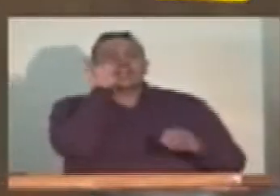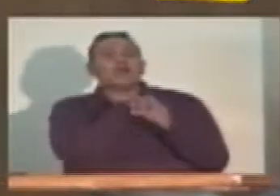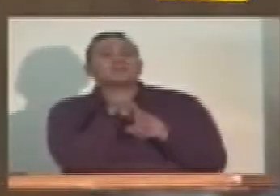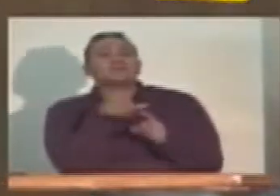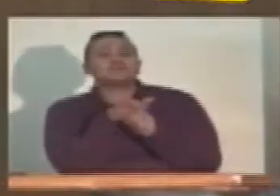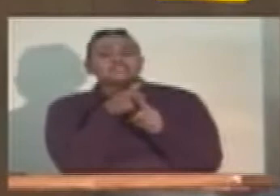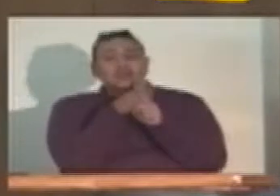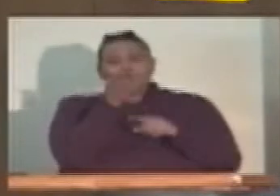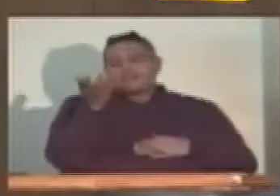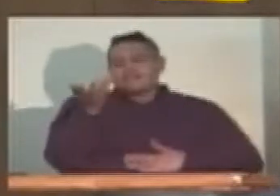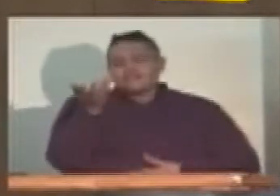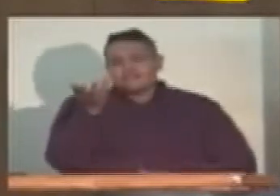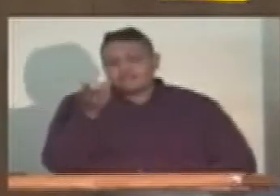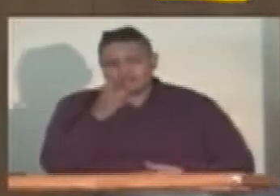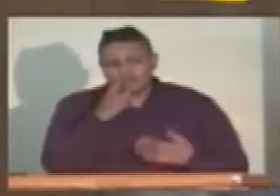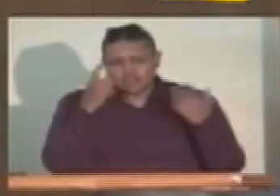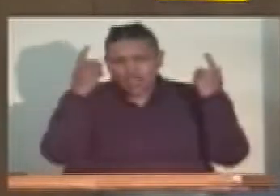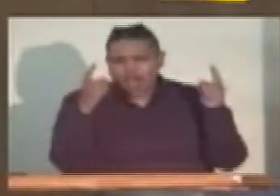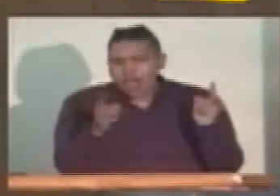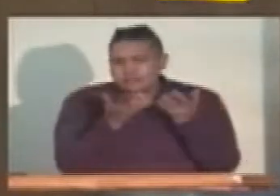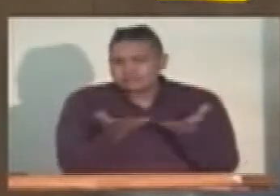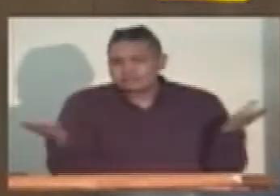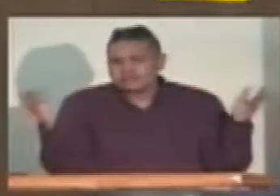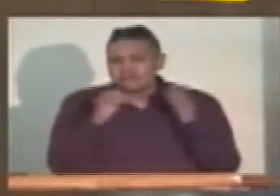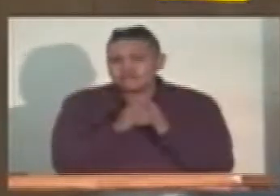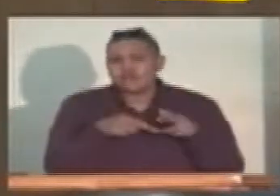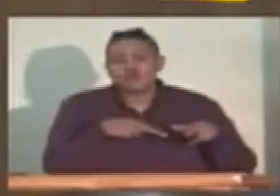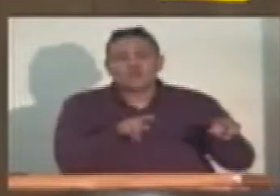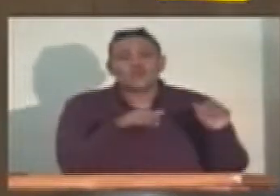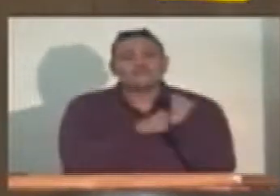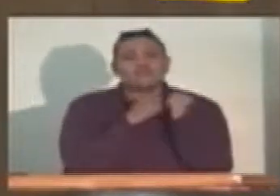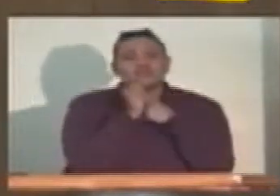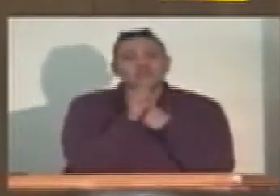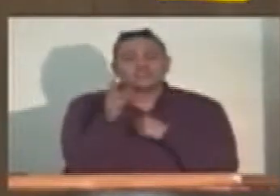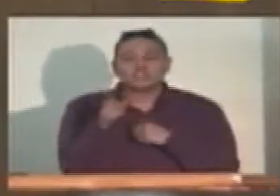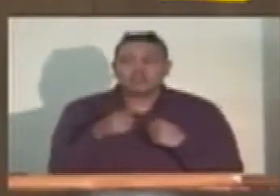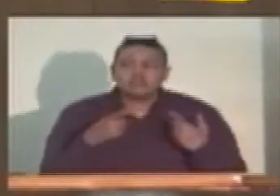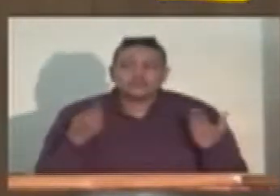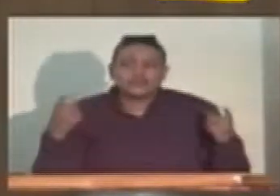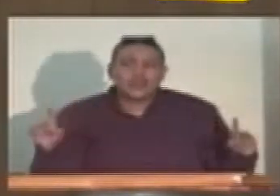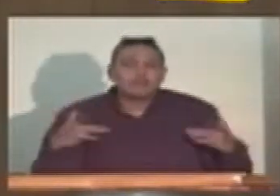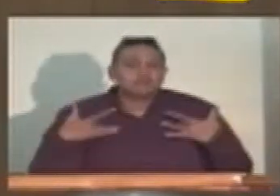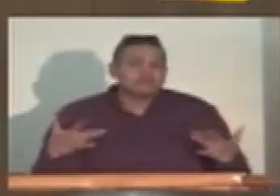contribution, the condition of our road infrastructure and network.